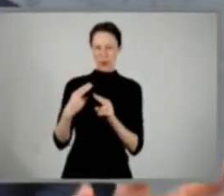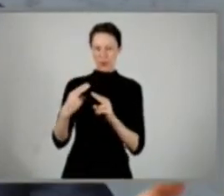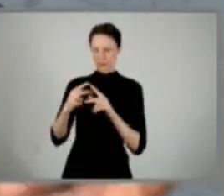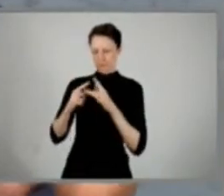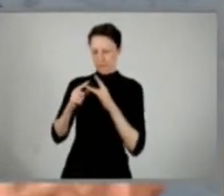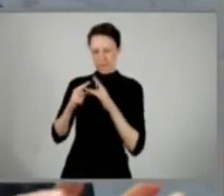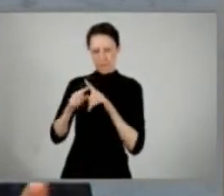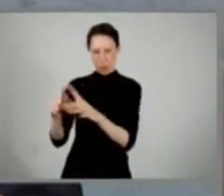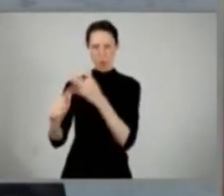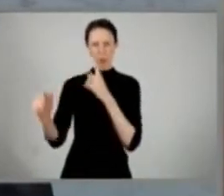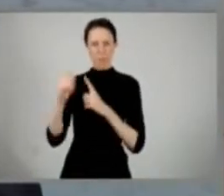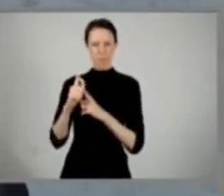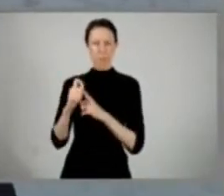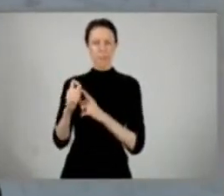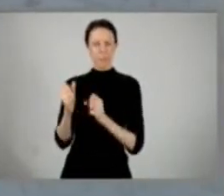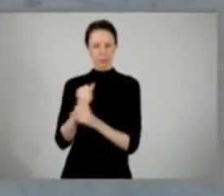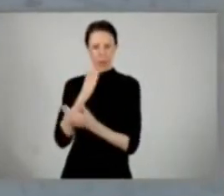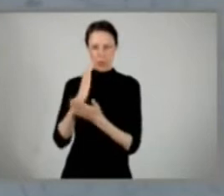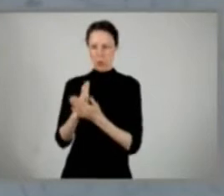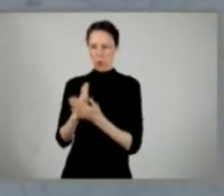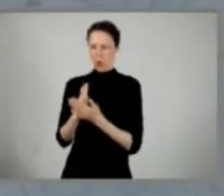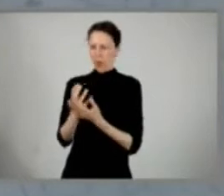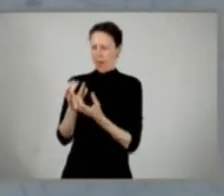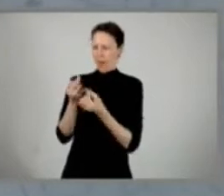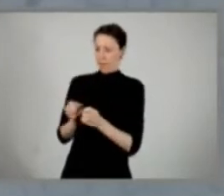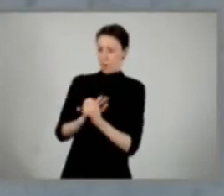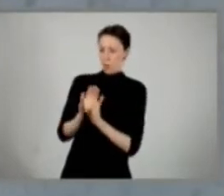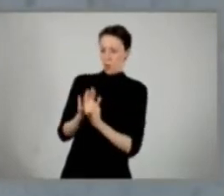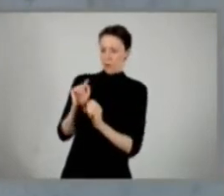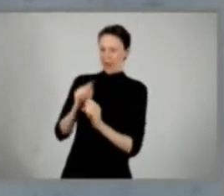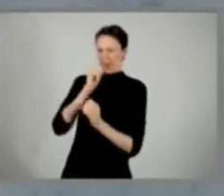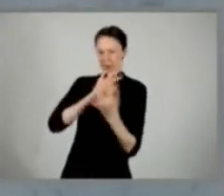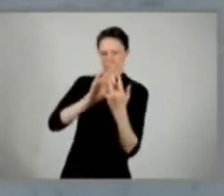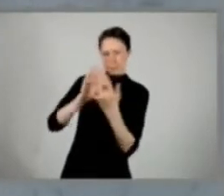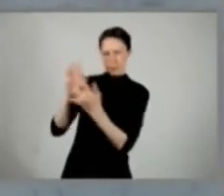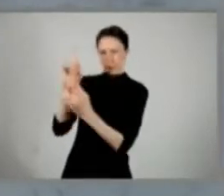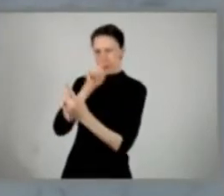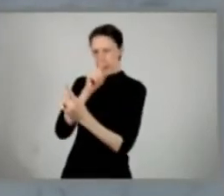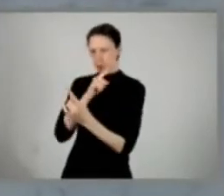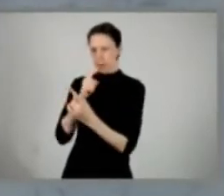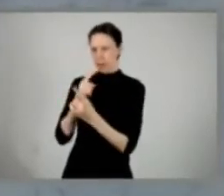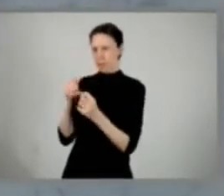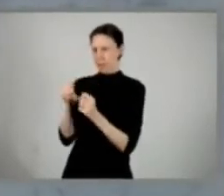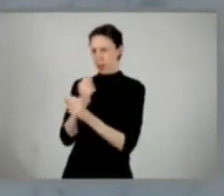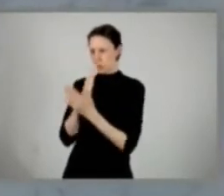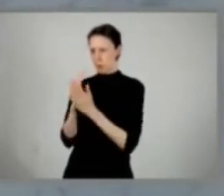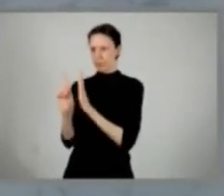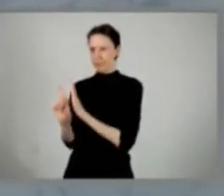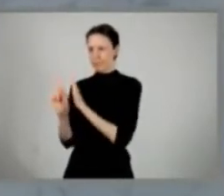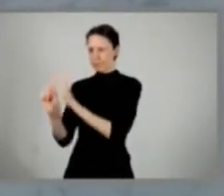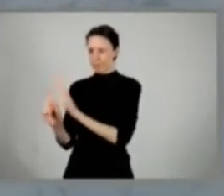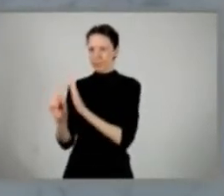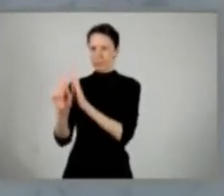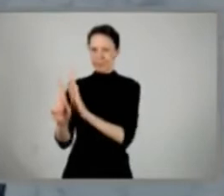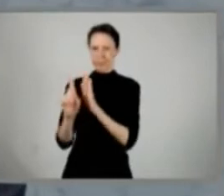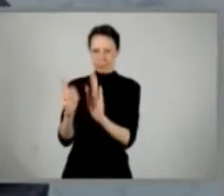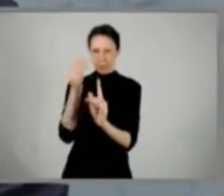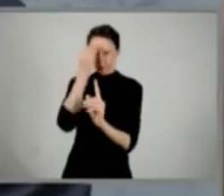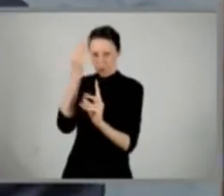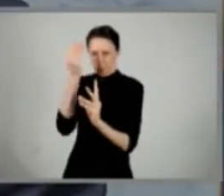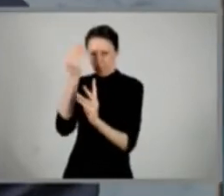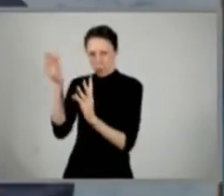way through from taking the sample through the pathology lab to informing the patients who had a sample taken, a test